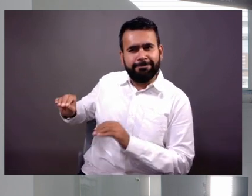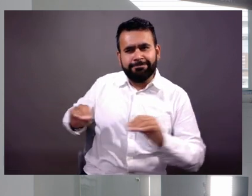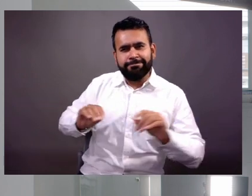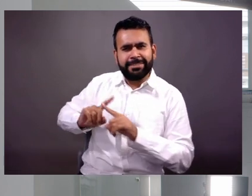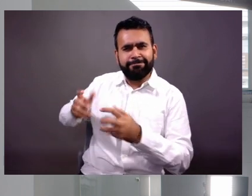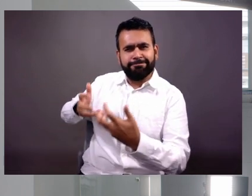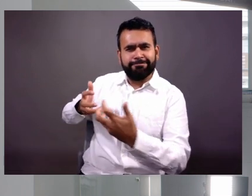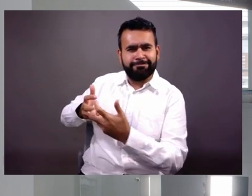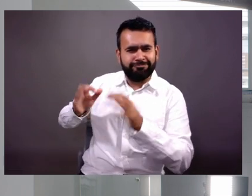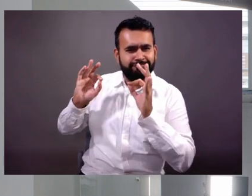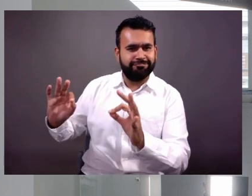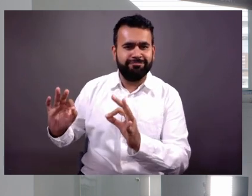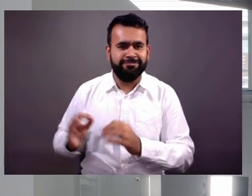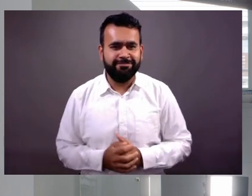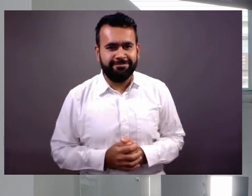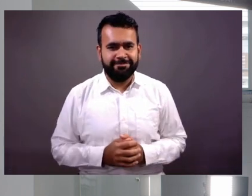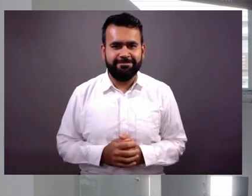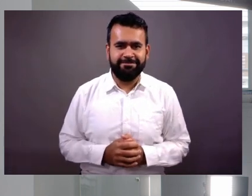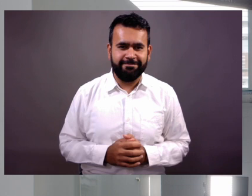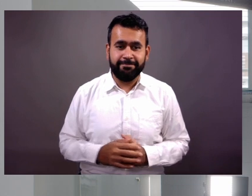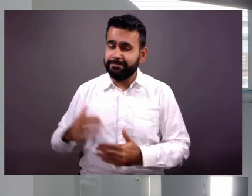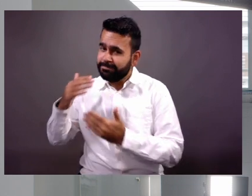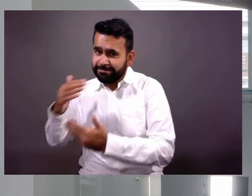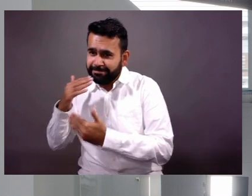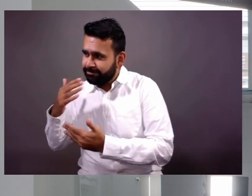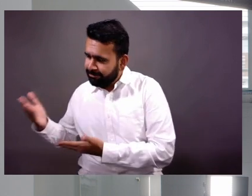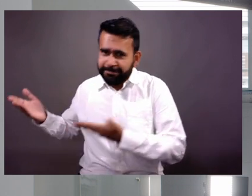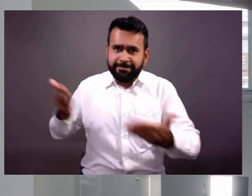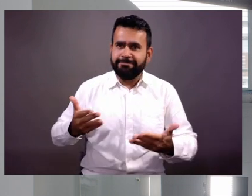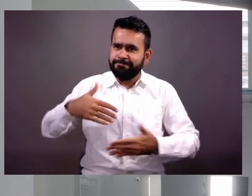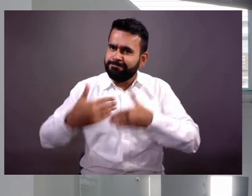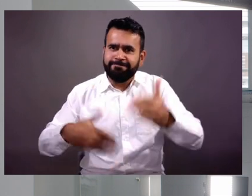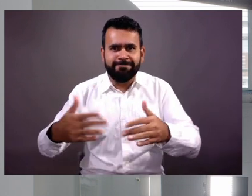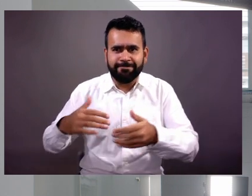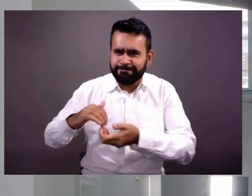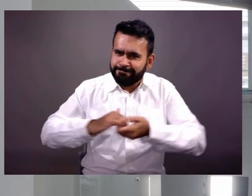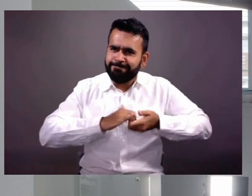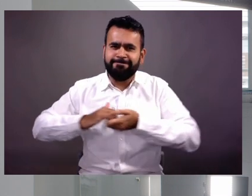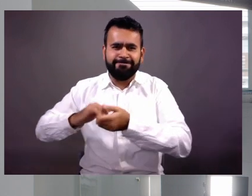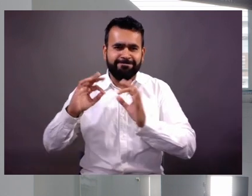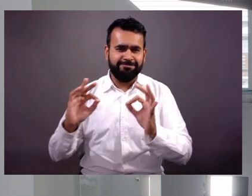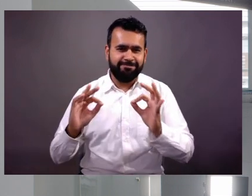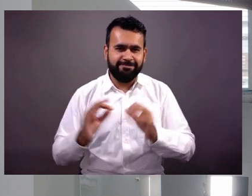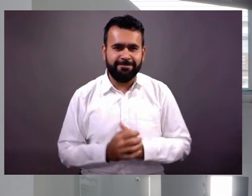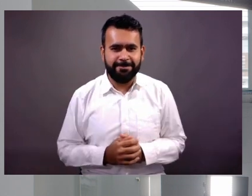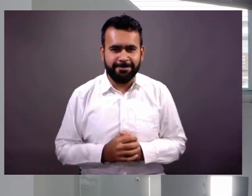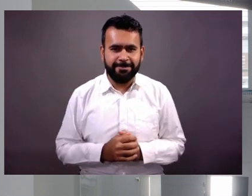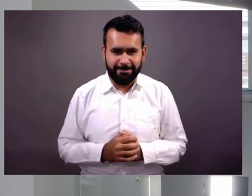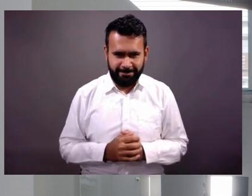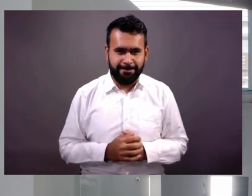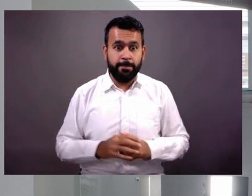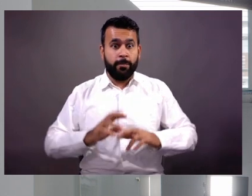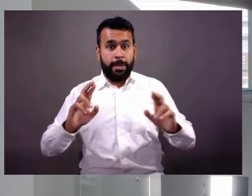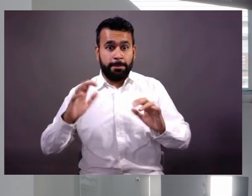kept the groove in that, which is really important because if we miss that, hip hop is a little bit lost. So thank you for bringing that together. Okay, so we're gonna start with this